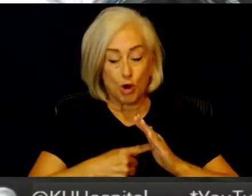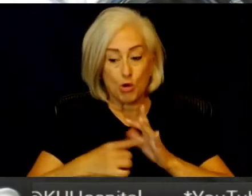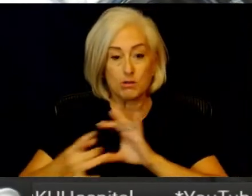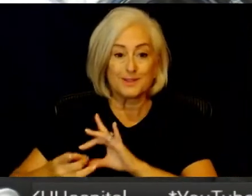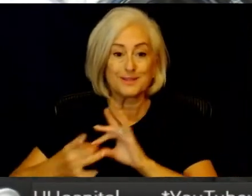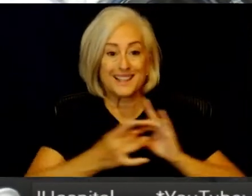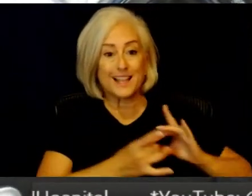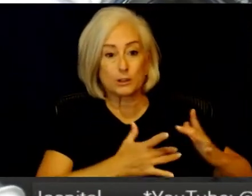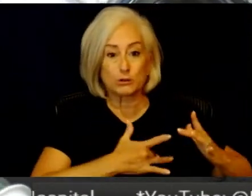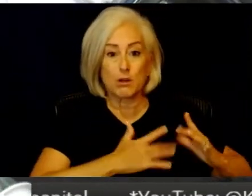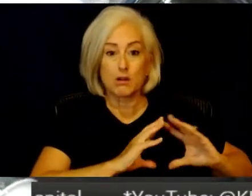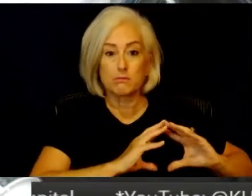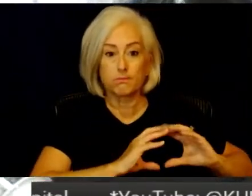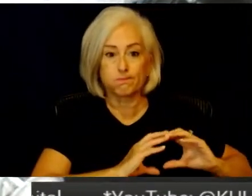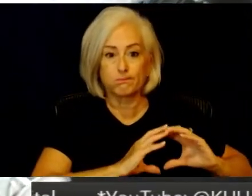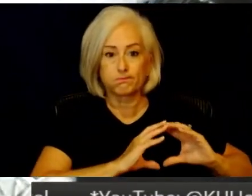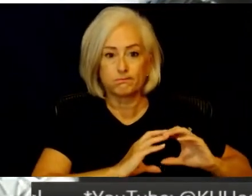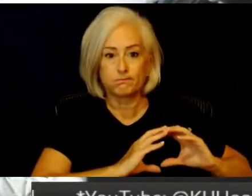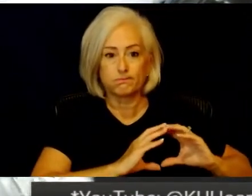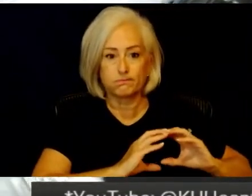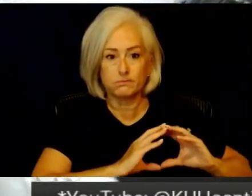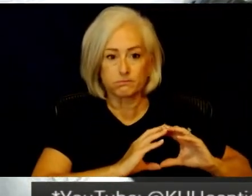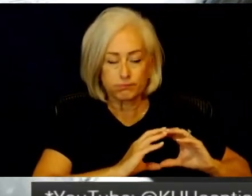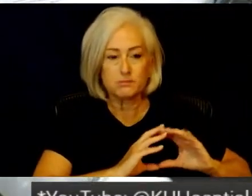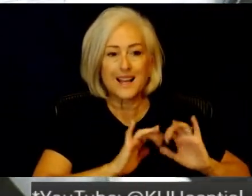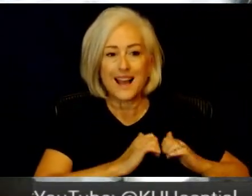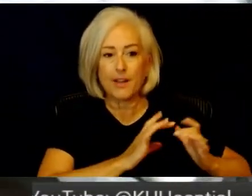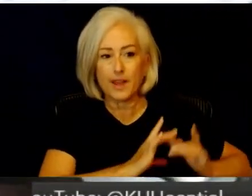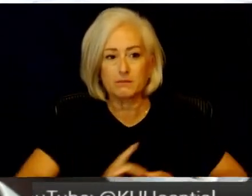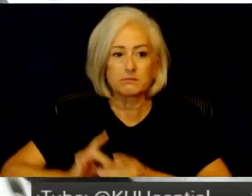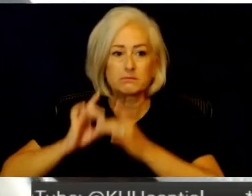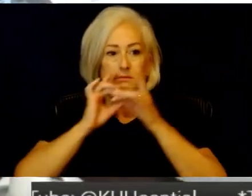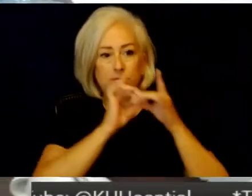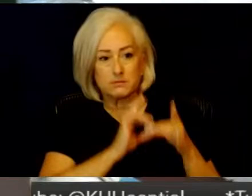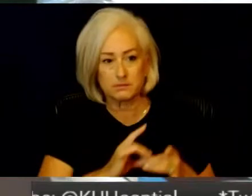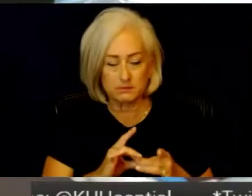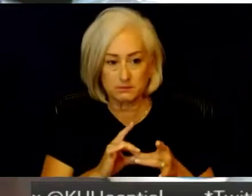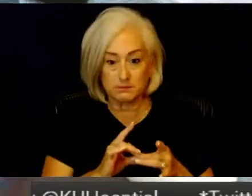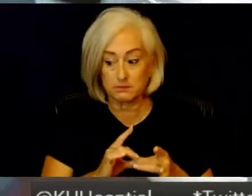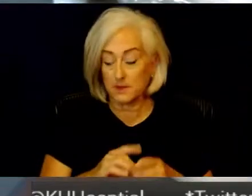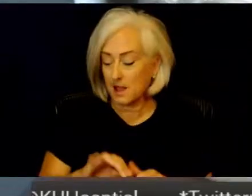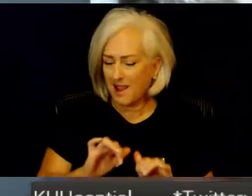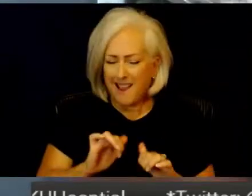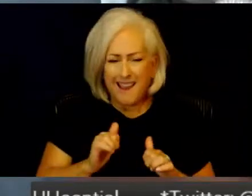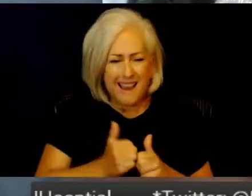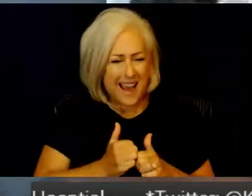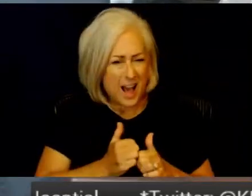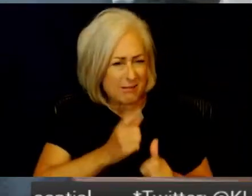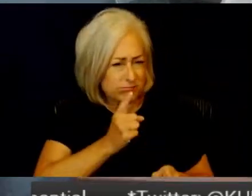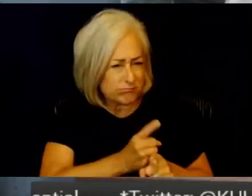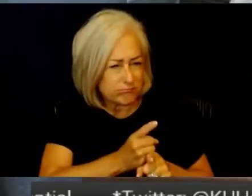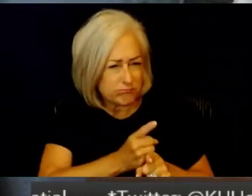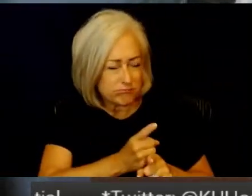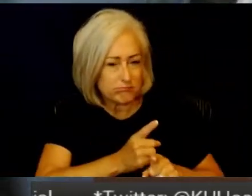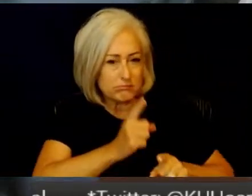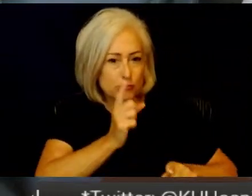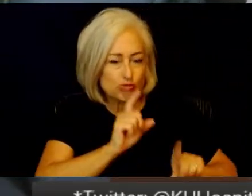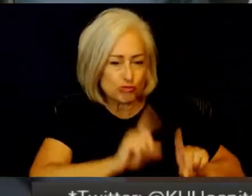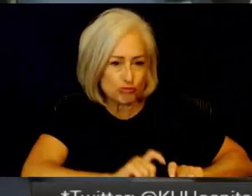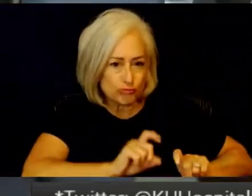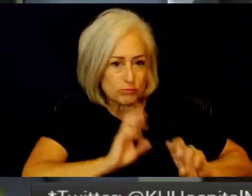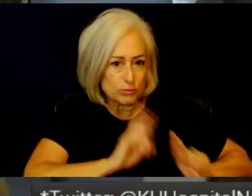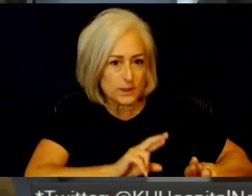understand how much apnea you're getting. So how accurate are these? Both are very accurate. I think both of these studies, when they were compared to